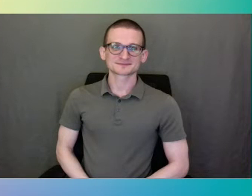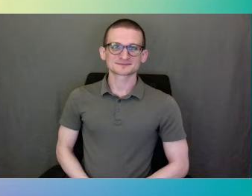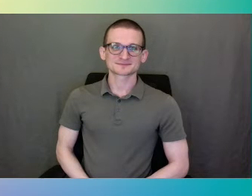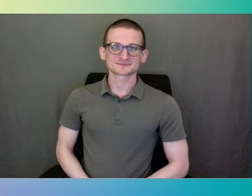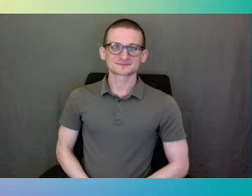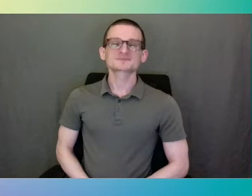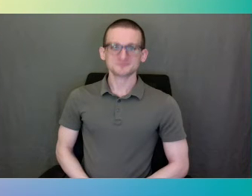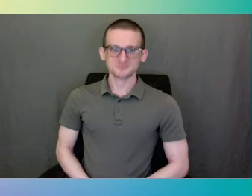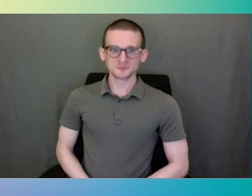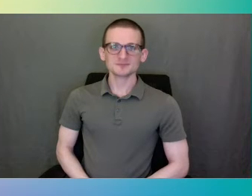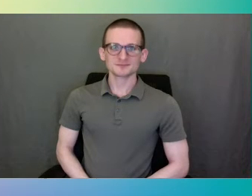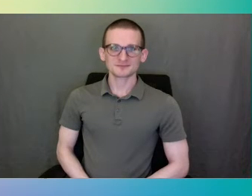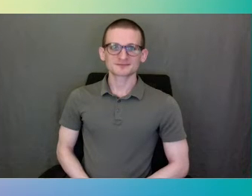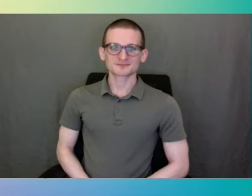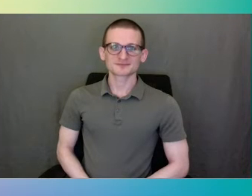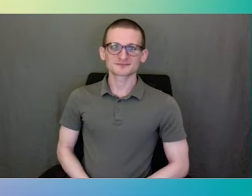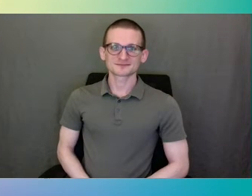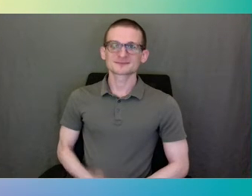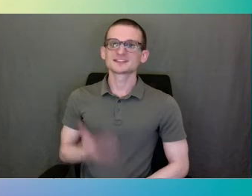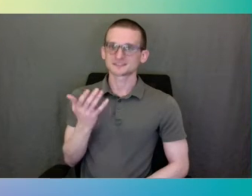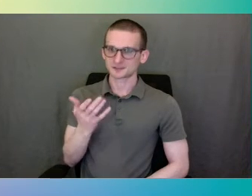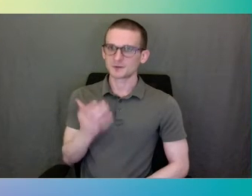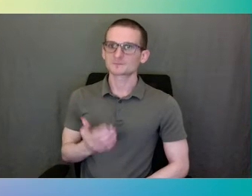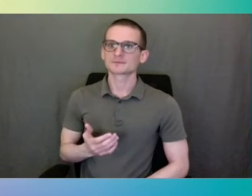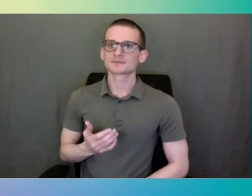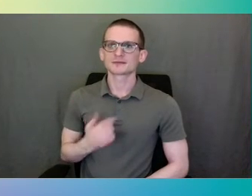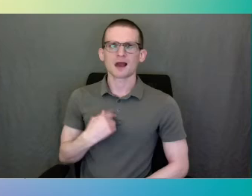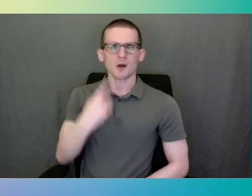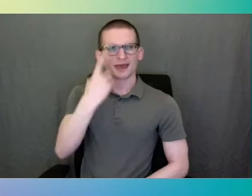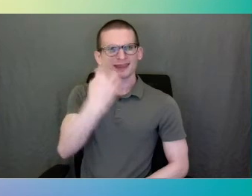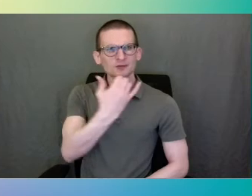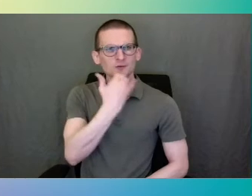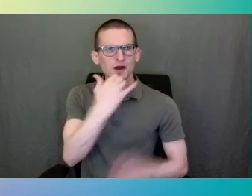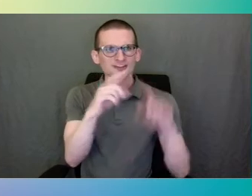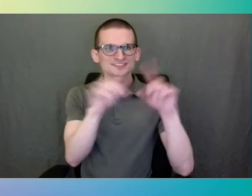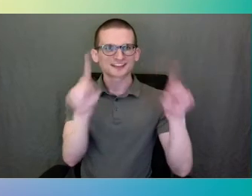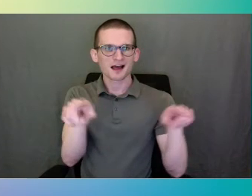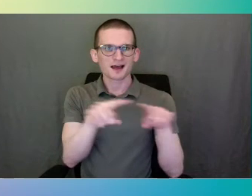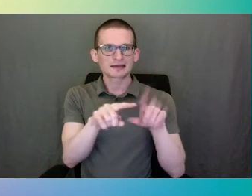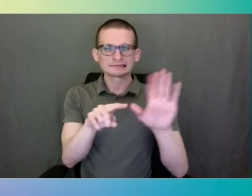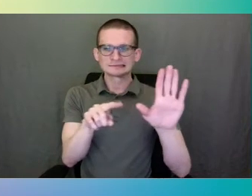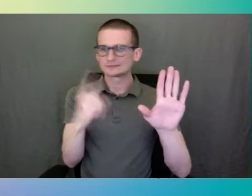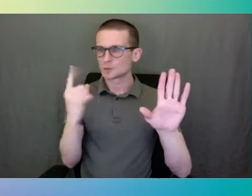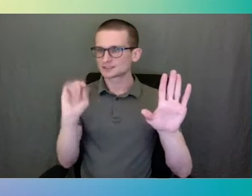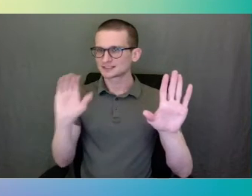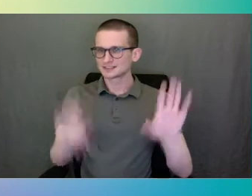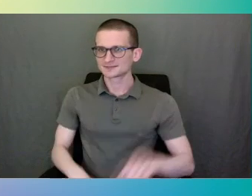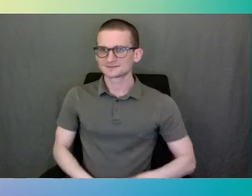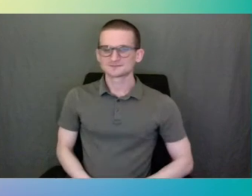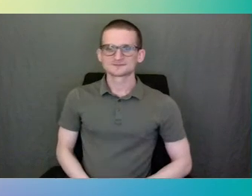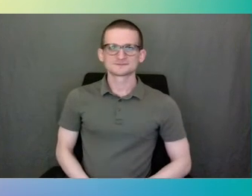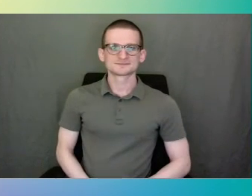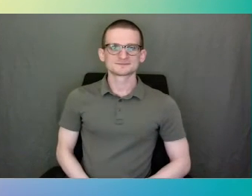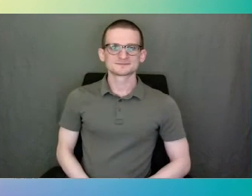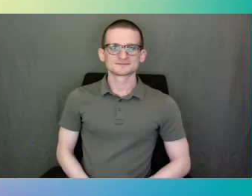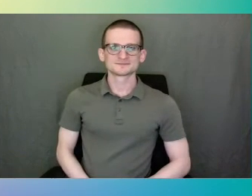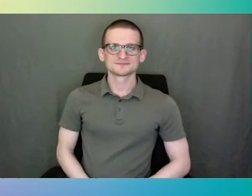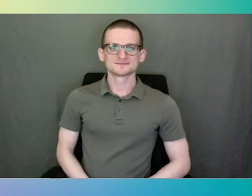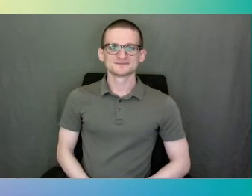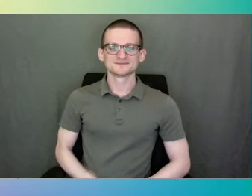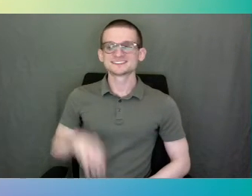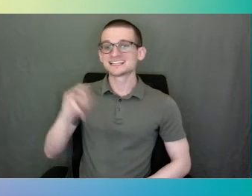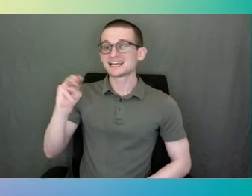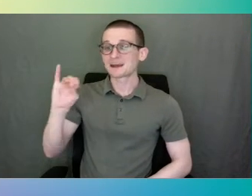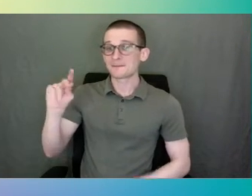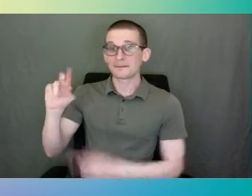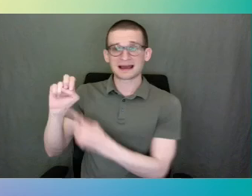So we're looking at, I think I've got the wrong slide here. One sec. See, this is where Mike did great and I